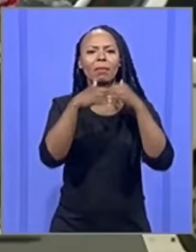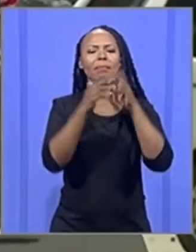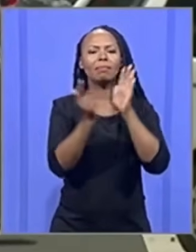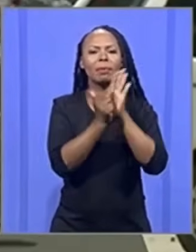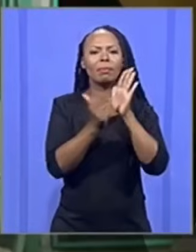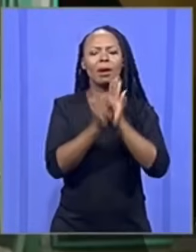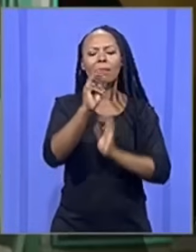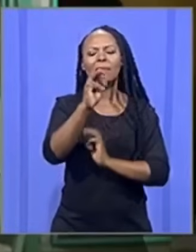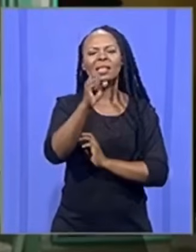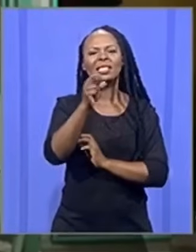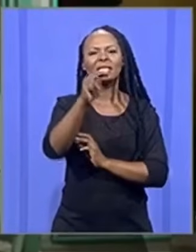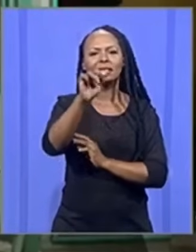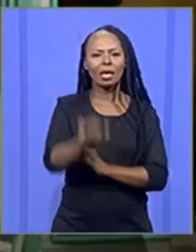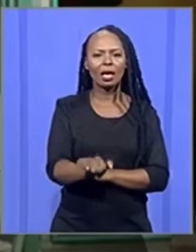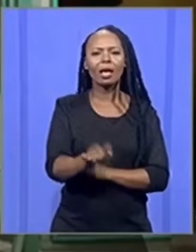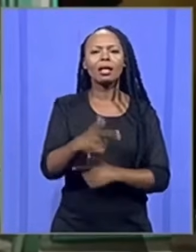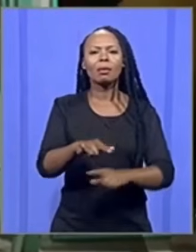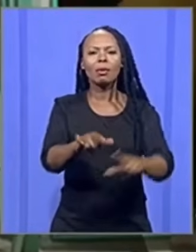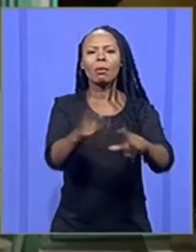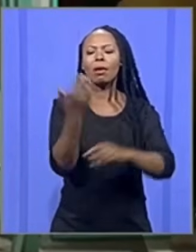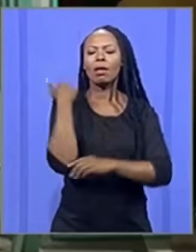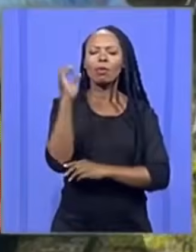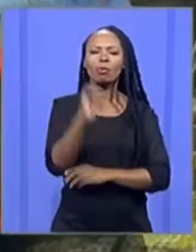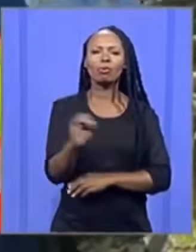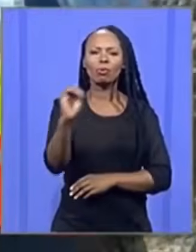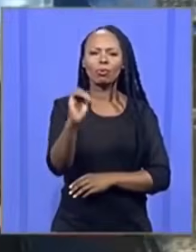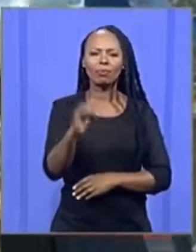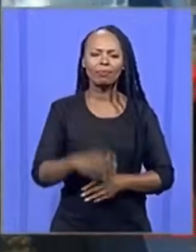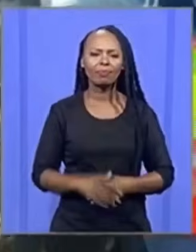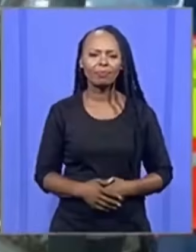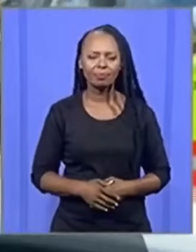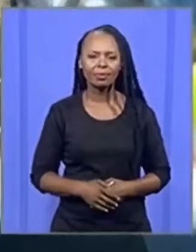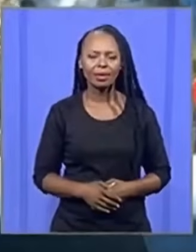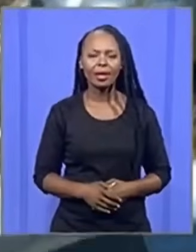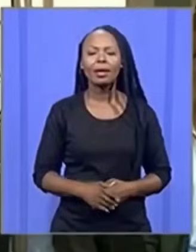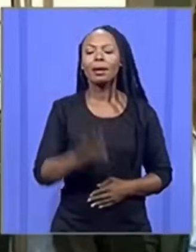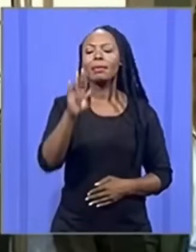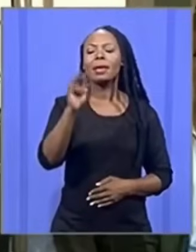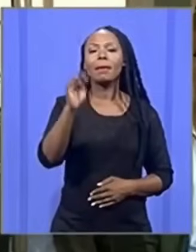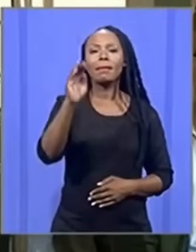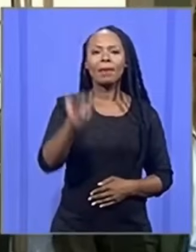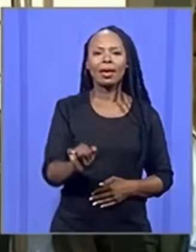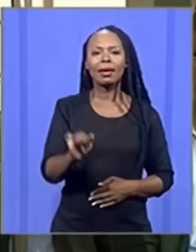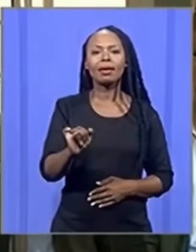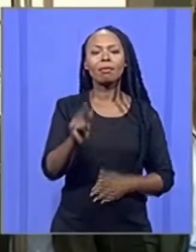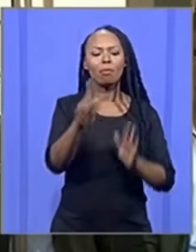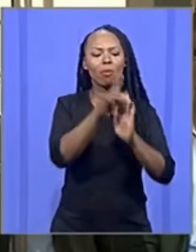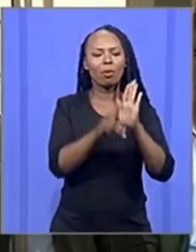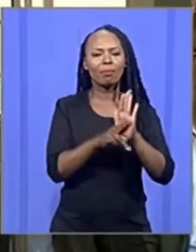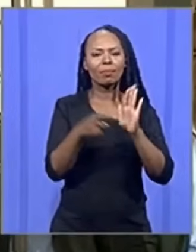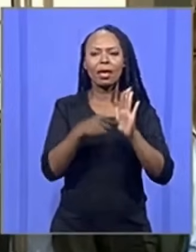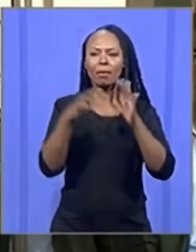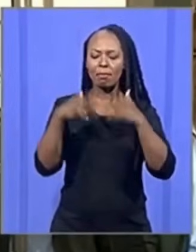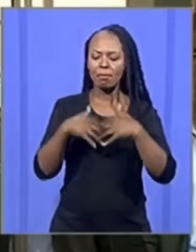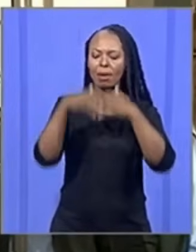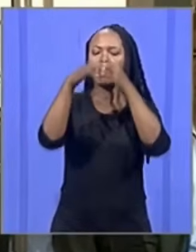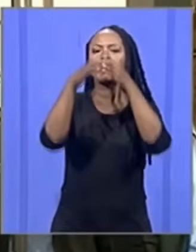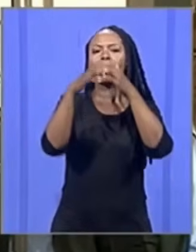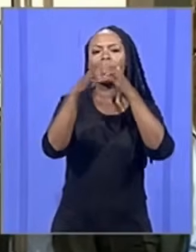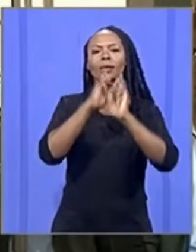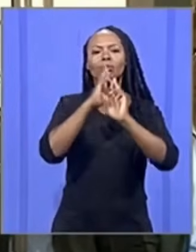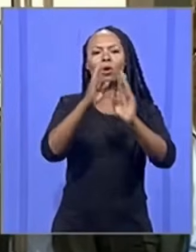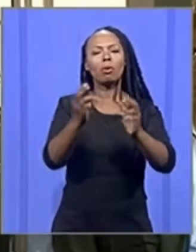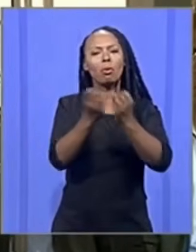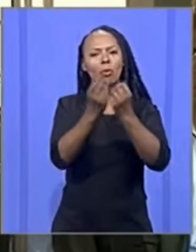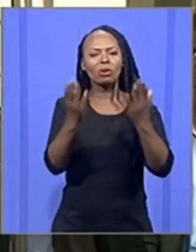Mesina kwa porofenseng ya Limpopo ka Diphalane. The BMA was established in response to a number